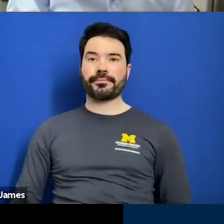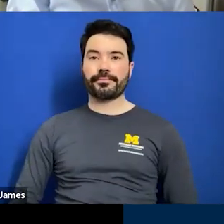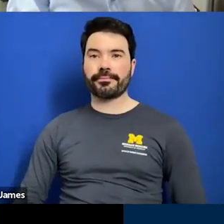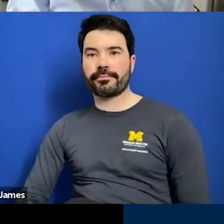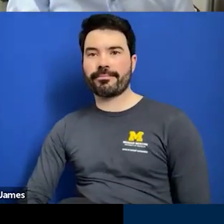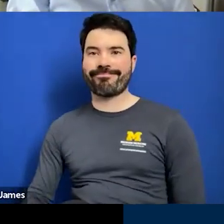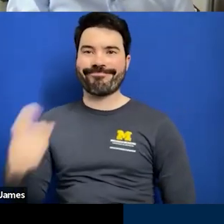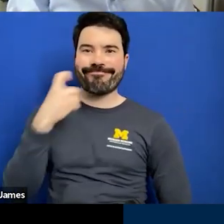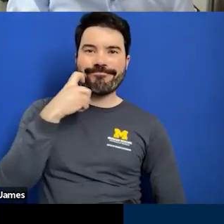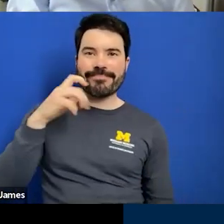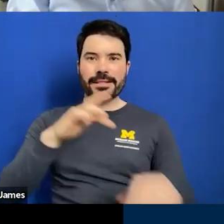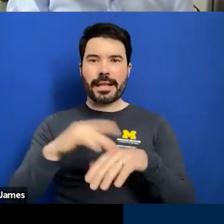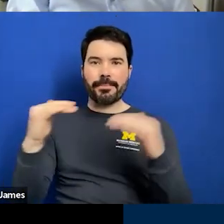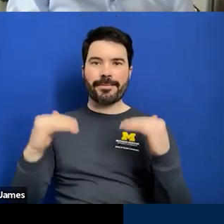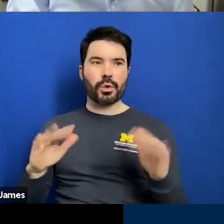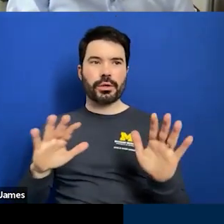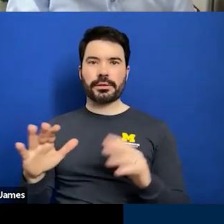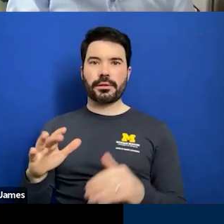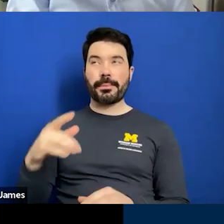Just talked about that, daydreaming.